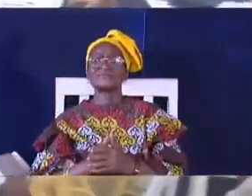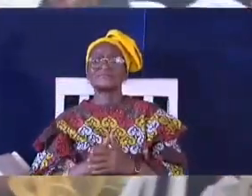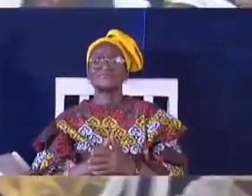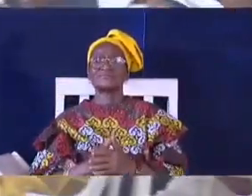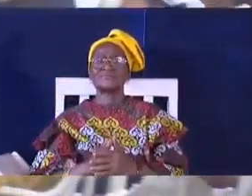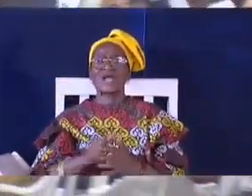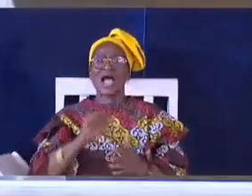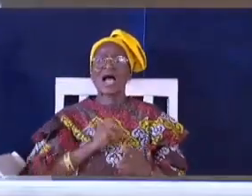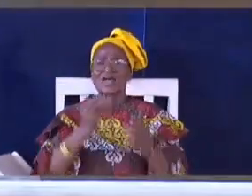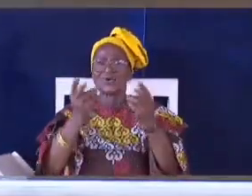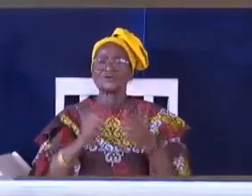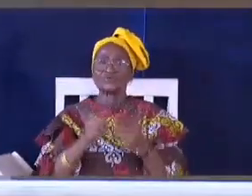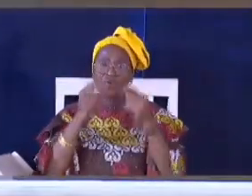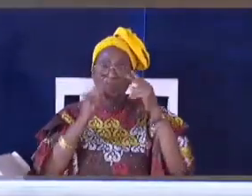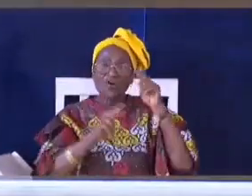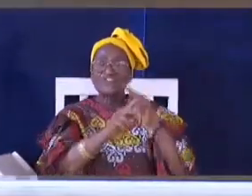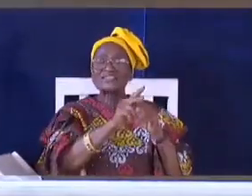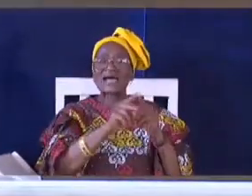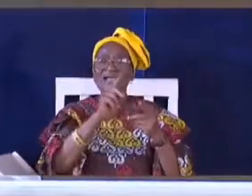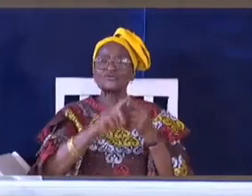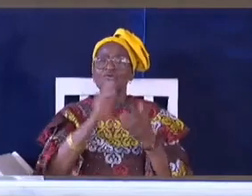I want to prophesy to somebody